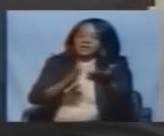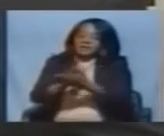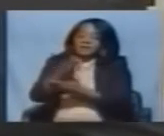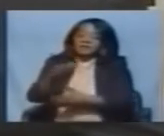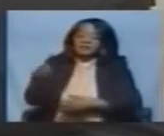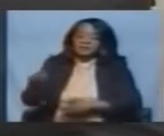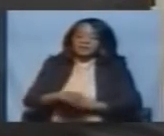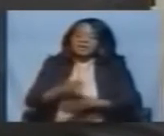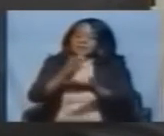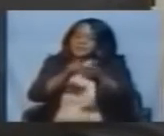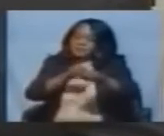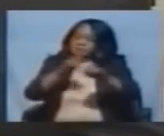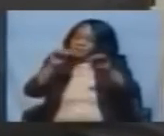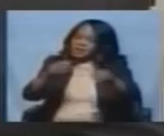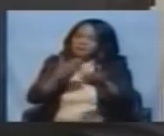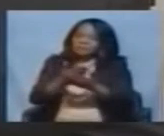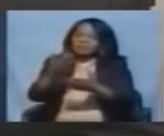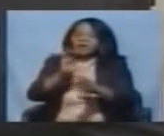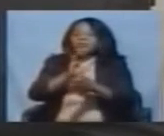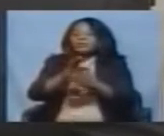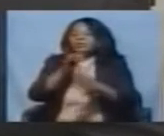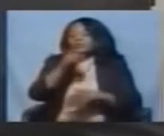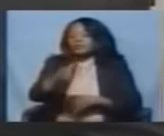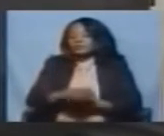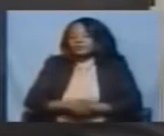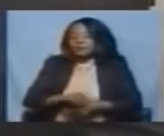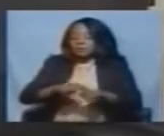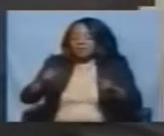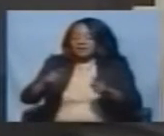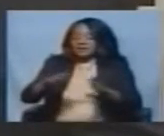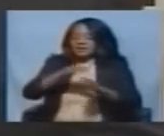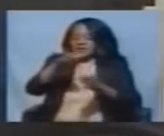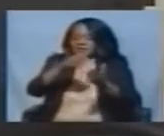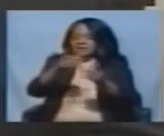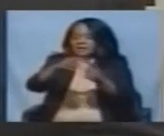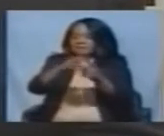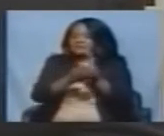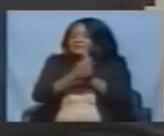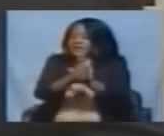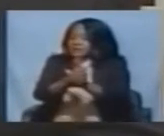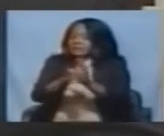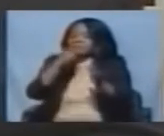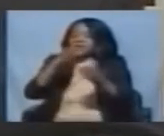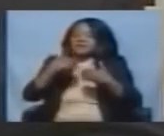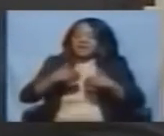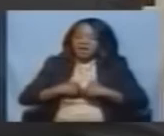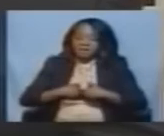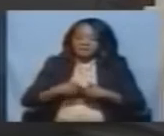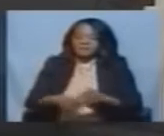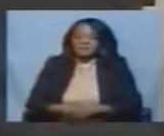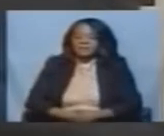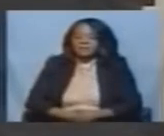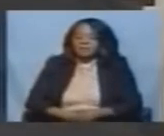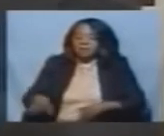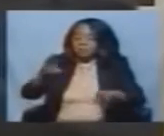buyer. Because evaluation panel is specifically, you know, to certain skills that are in there. So there could be corruption there as well. You know, and people would